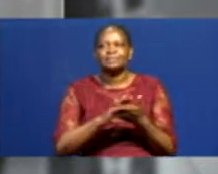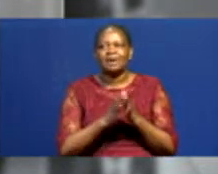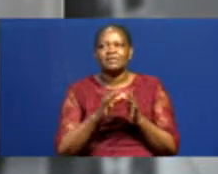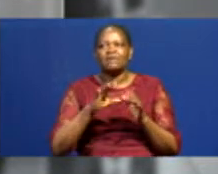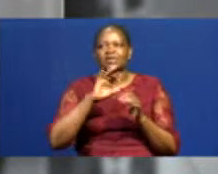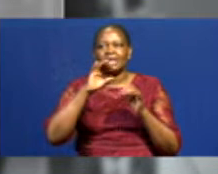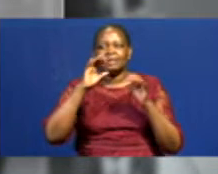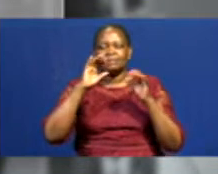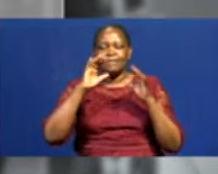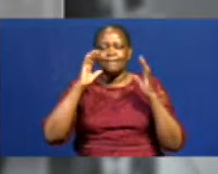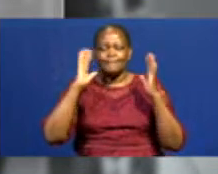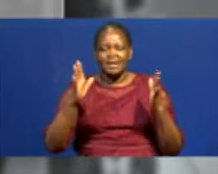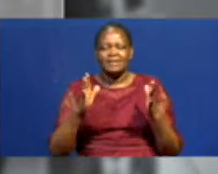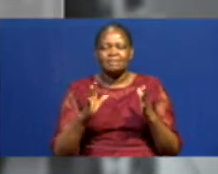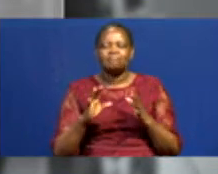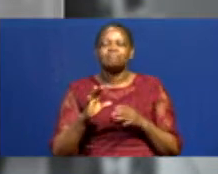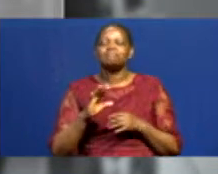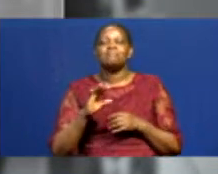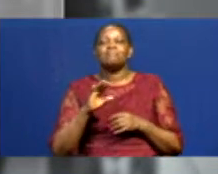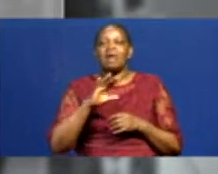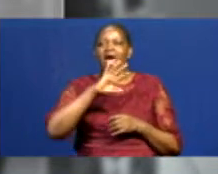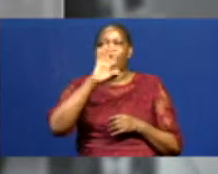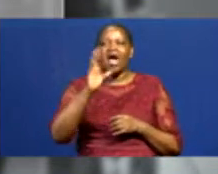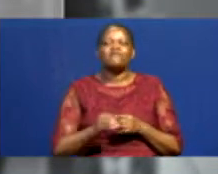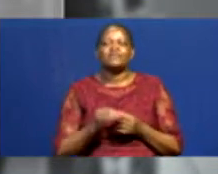Pan-African art gallery.